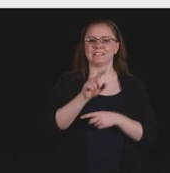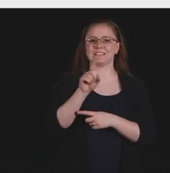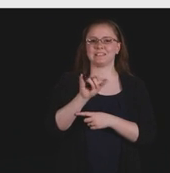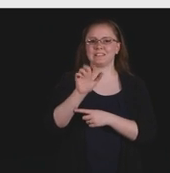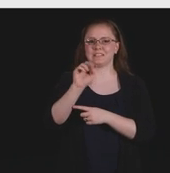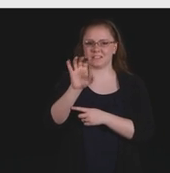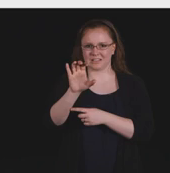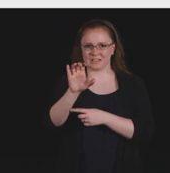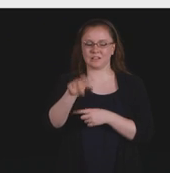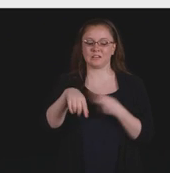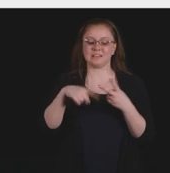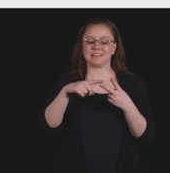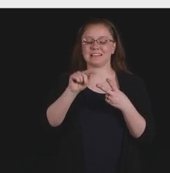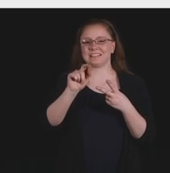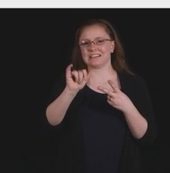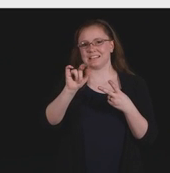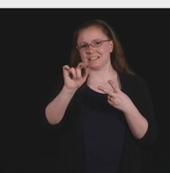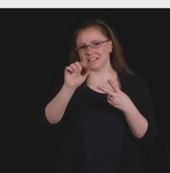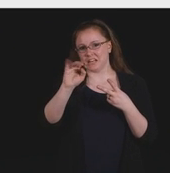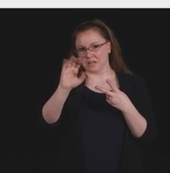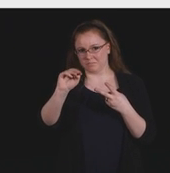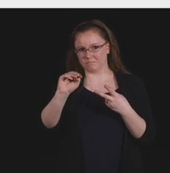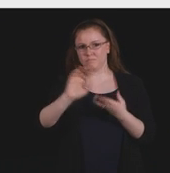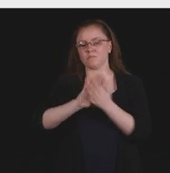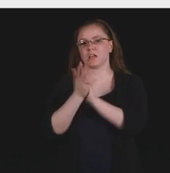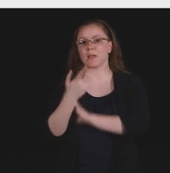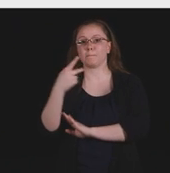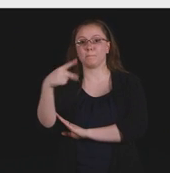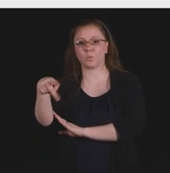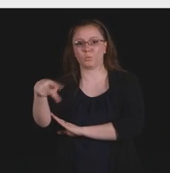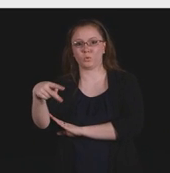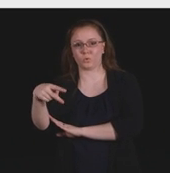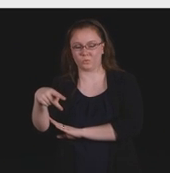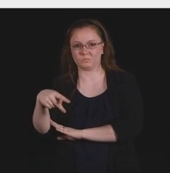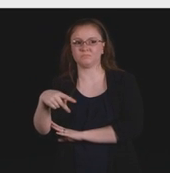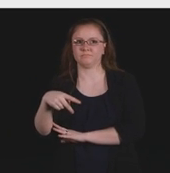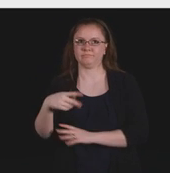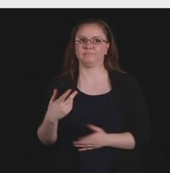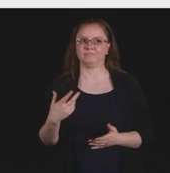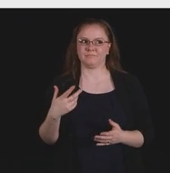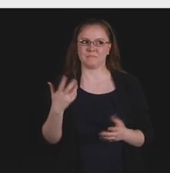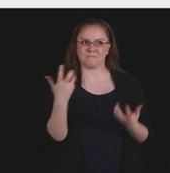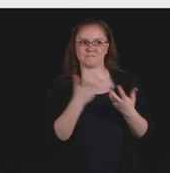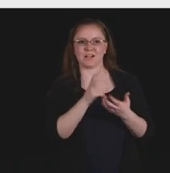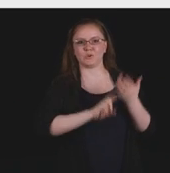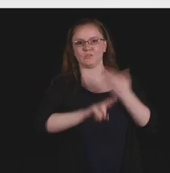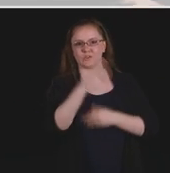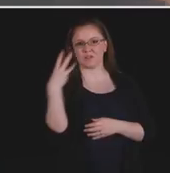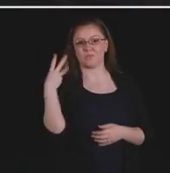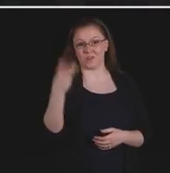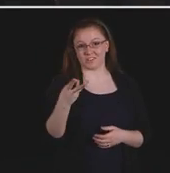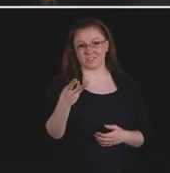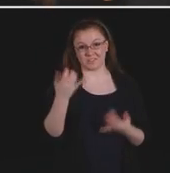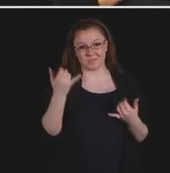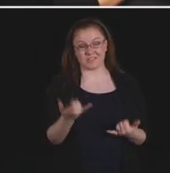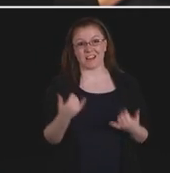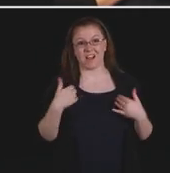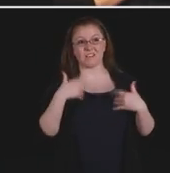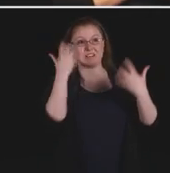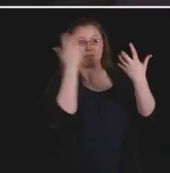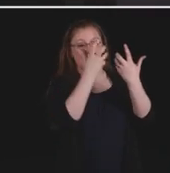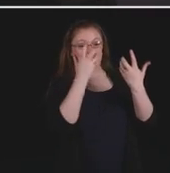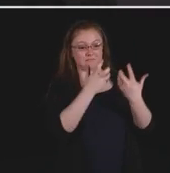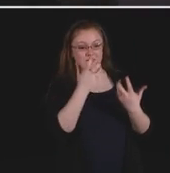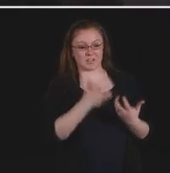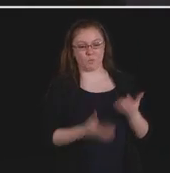of Washington. So we made the color of most of the colleges in the Northwest. What we are now looking